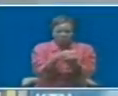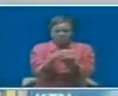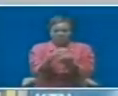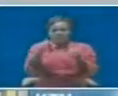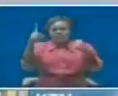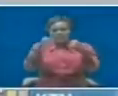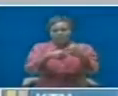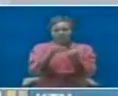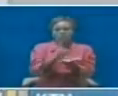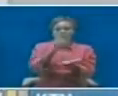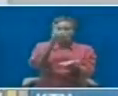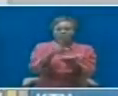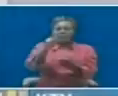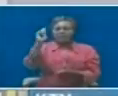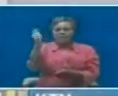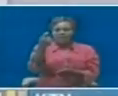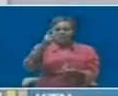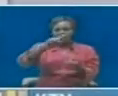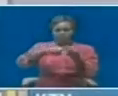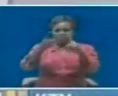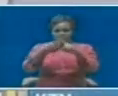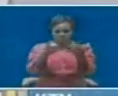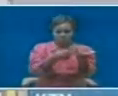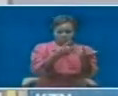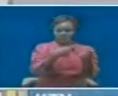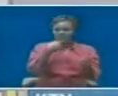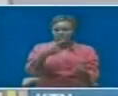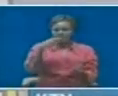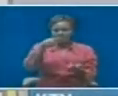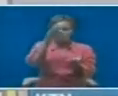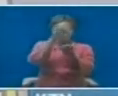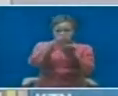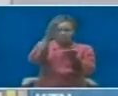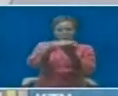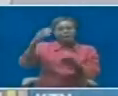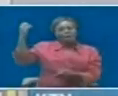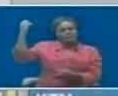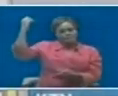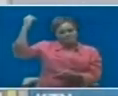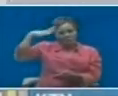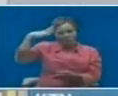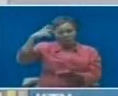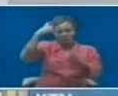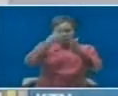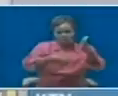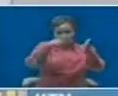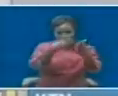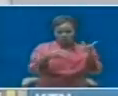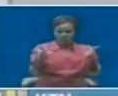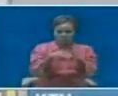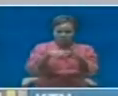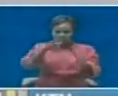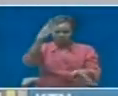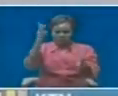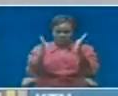as 6 shillings, which the Kenya Bureau of Statistics attributes to the lower energy and transport costs during the month. According to the